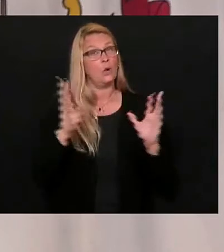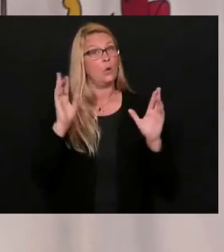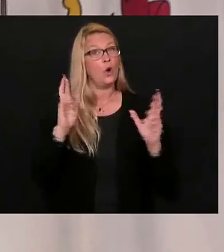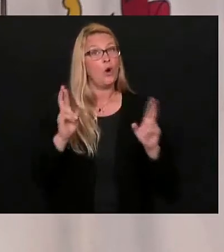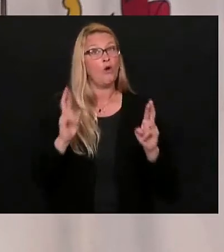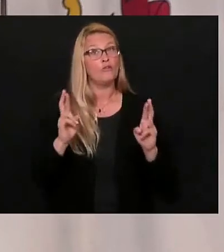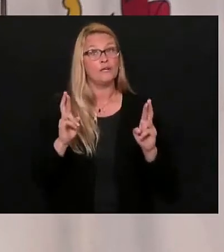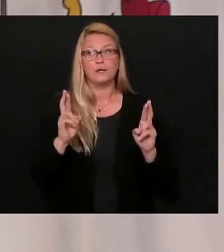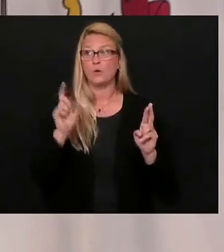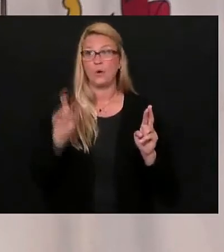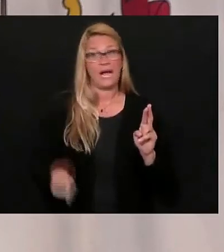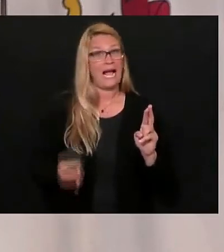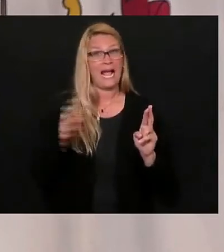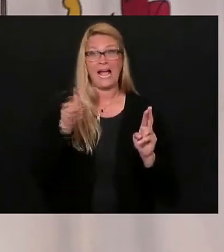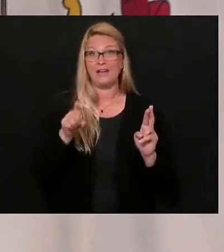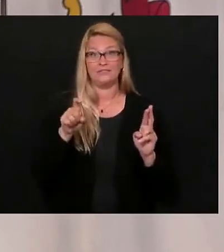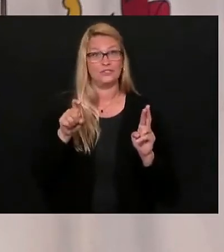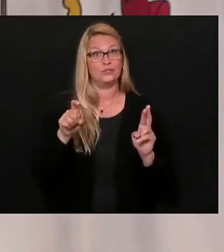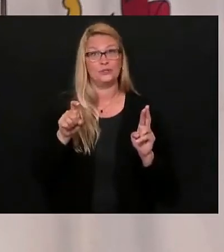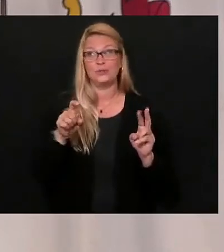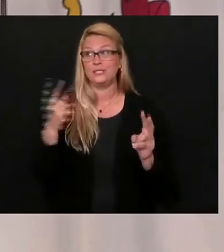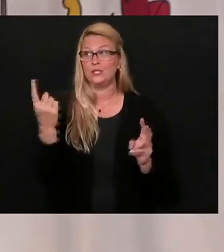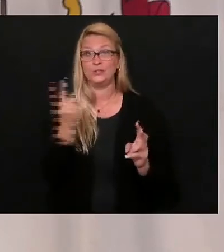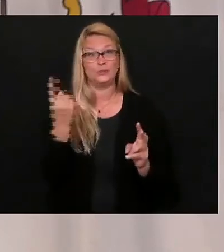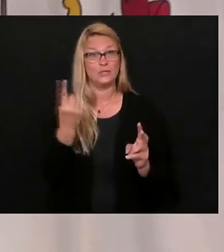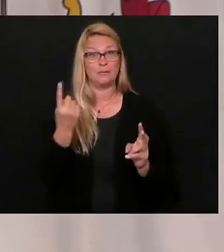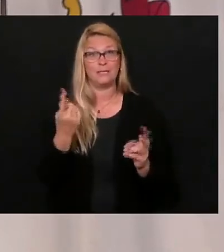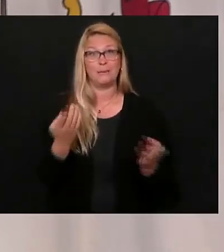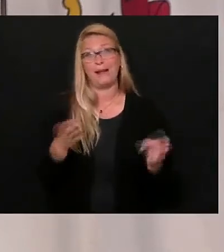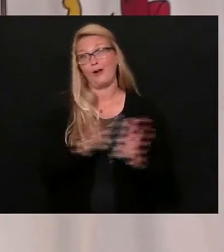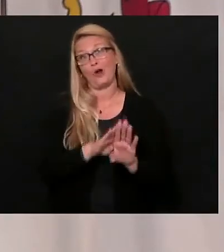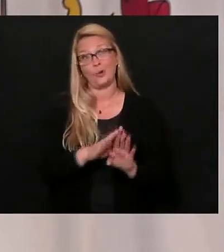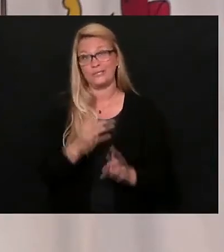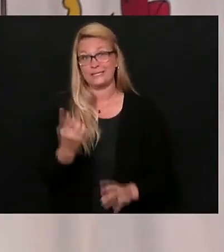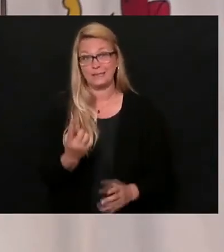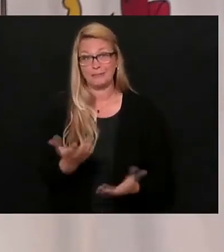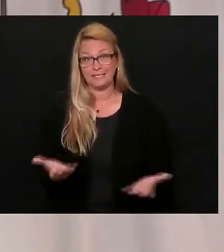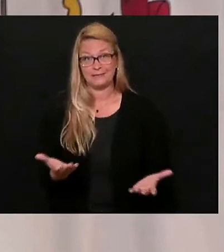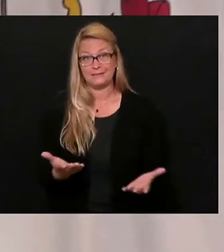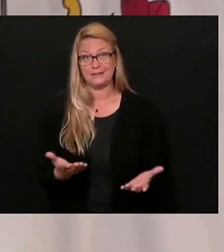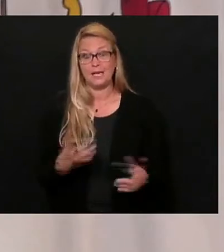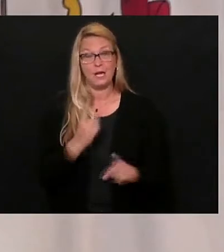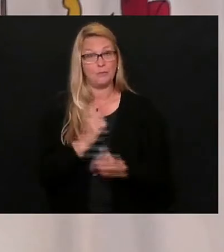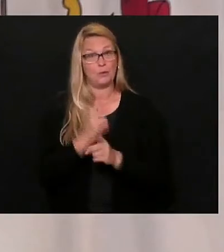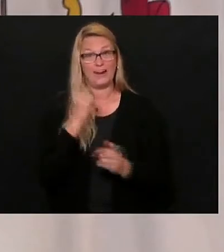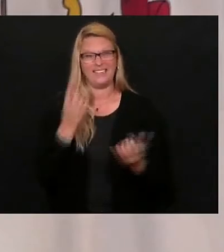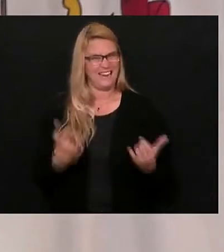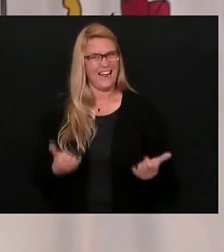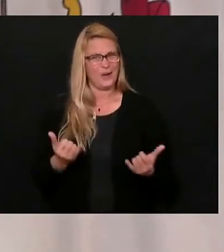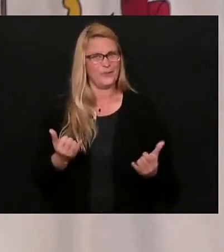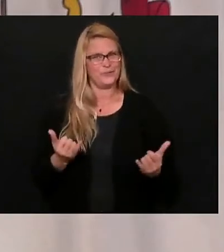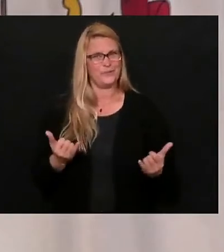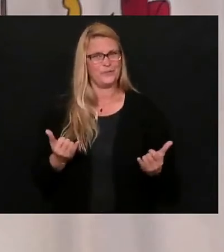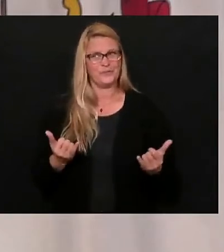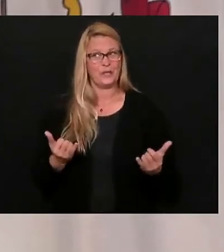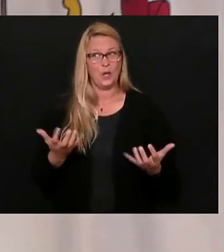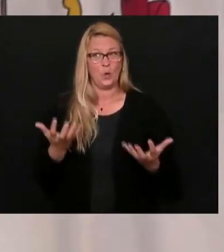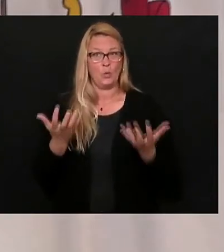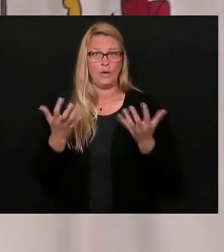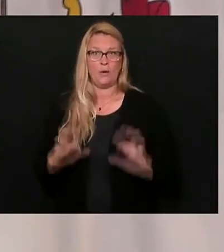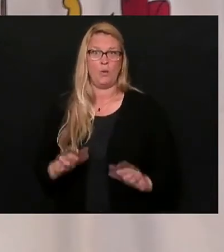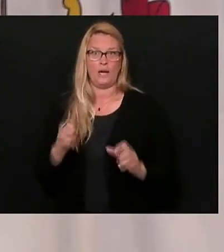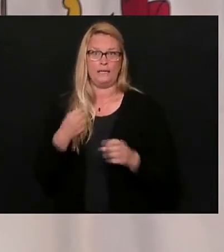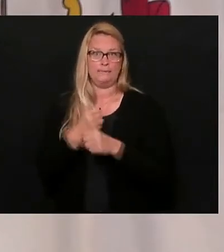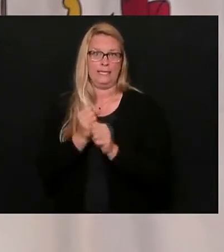we'll have to look awfully hard at shutting things down. But right now, we sure don't want to go that